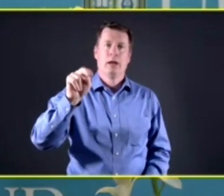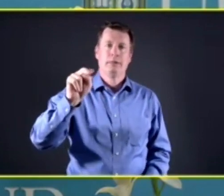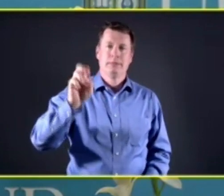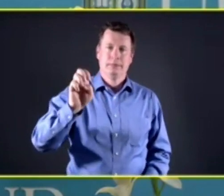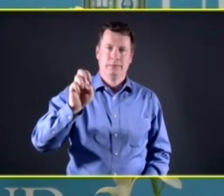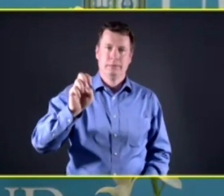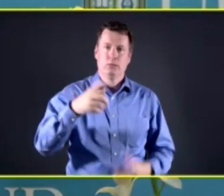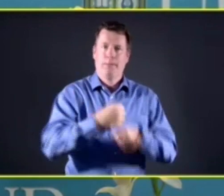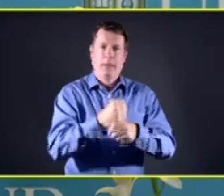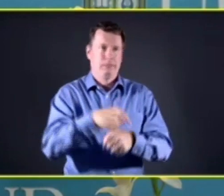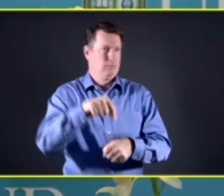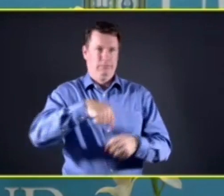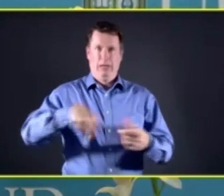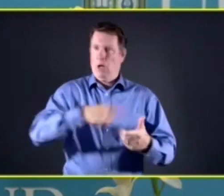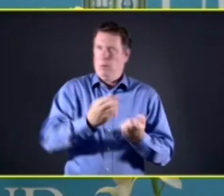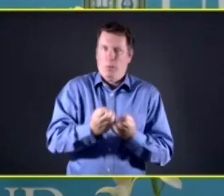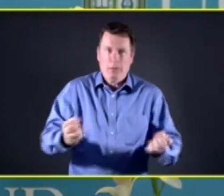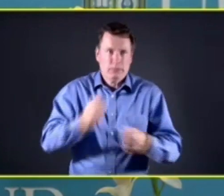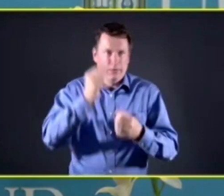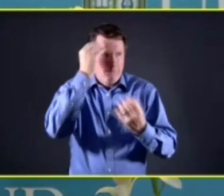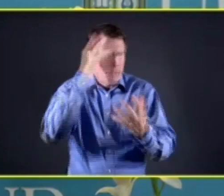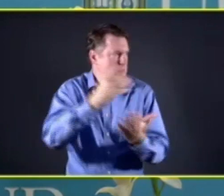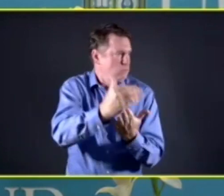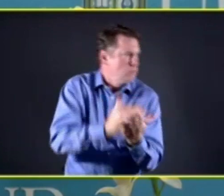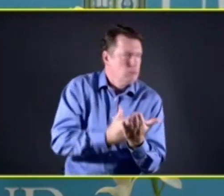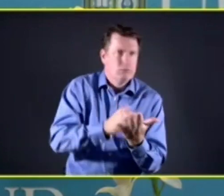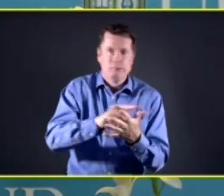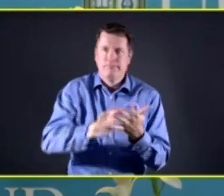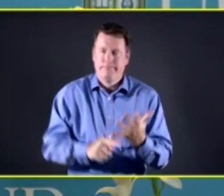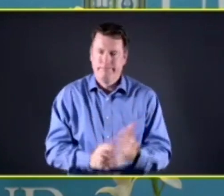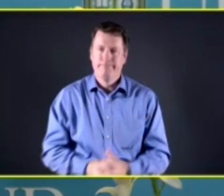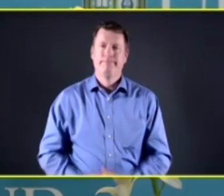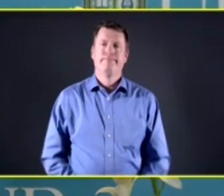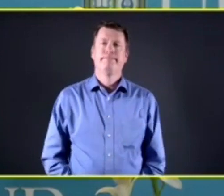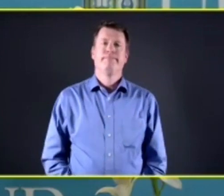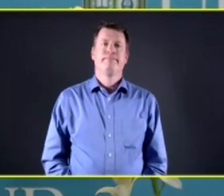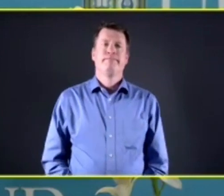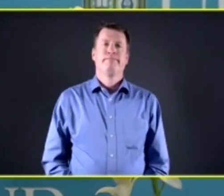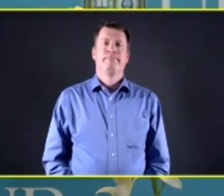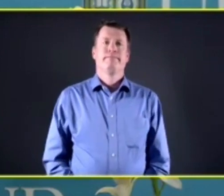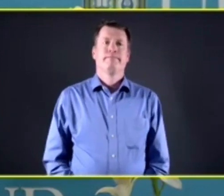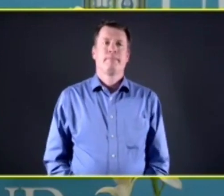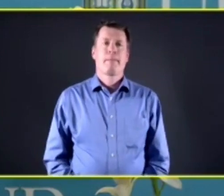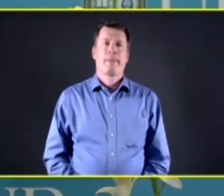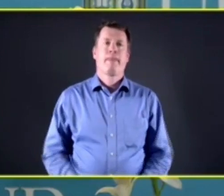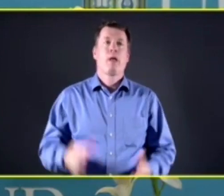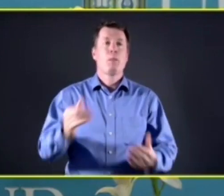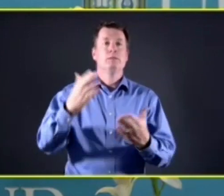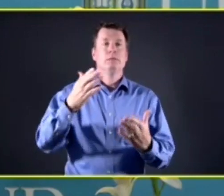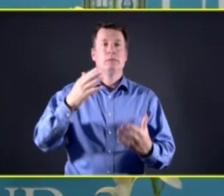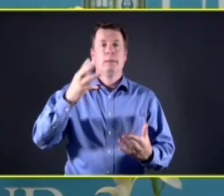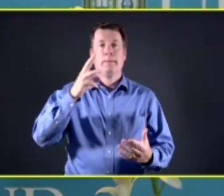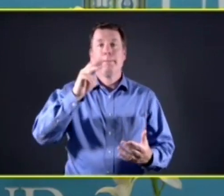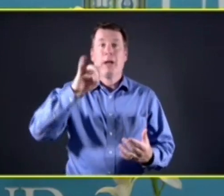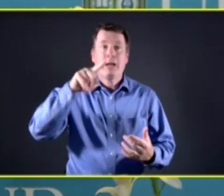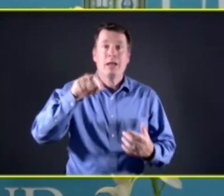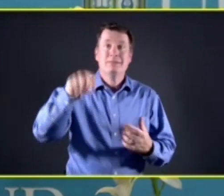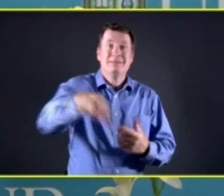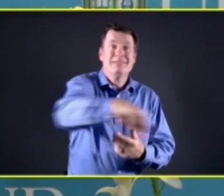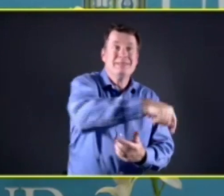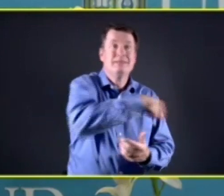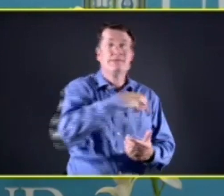our television colleagues that there is B-roll available. If you did not see it, we have some